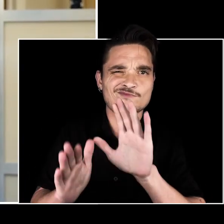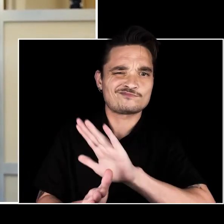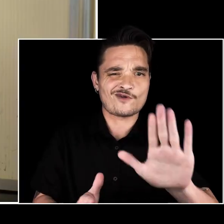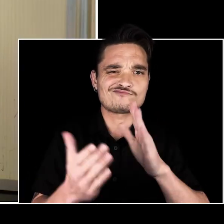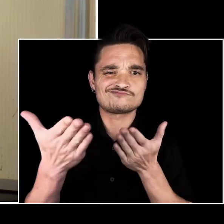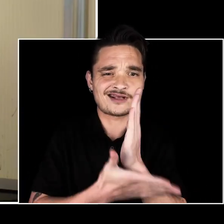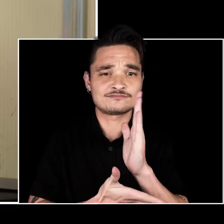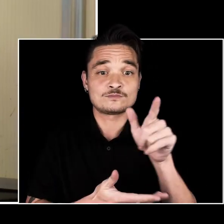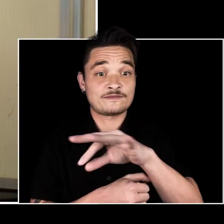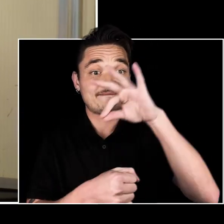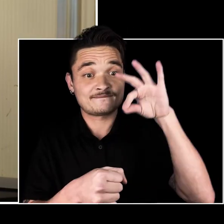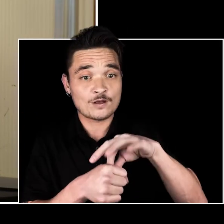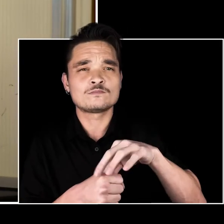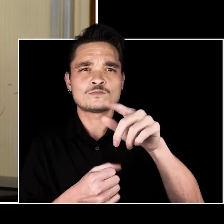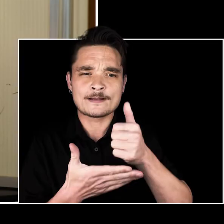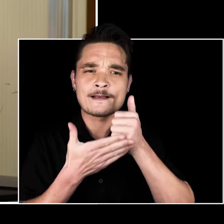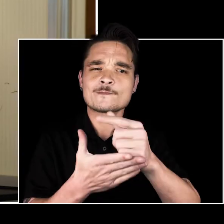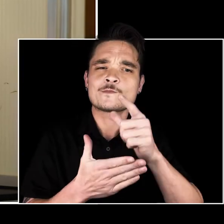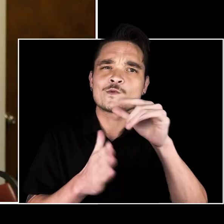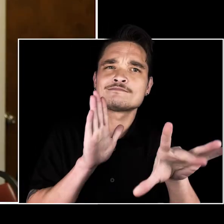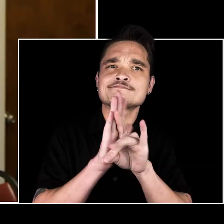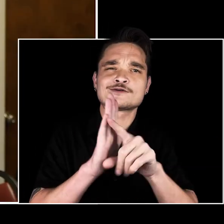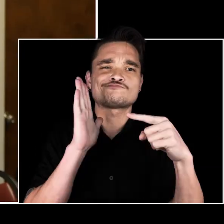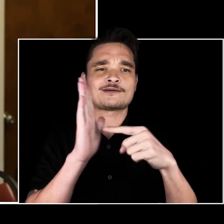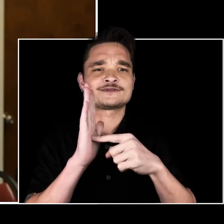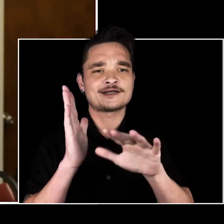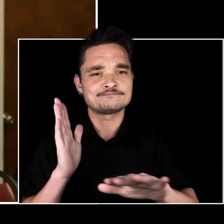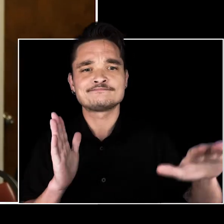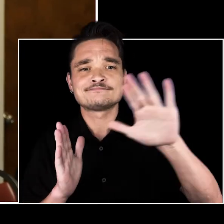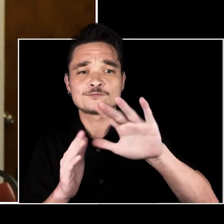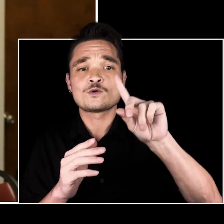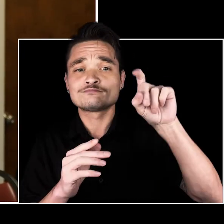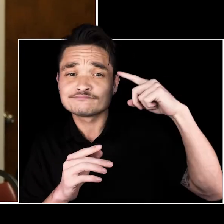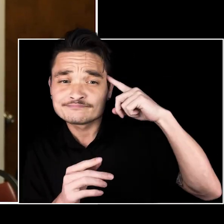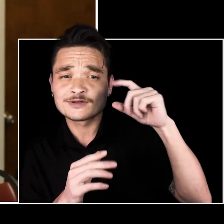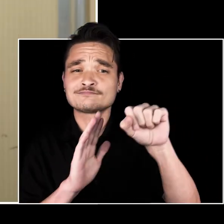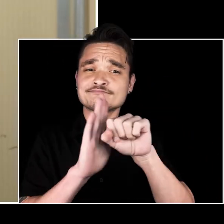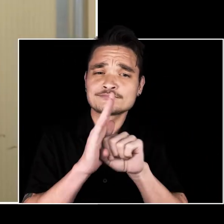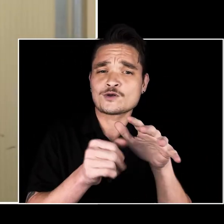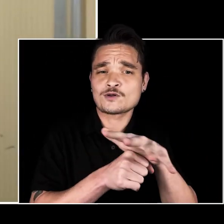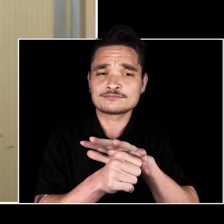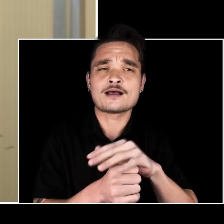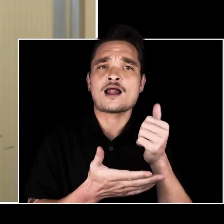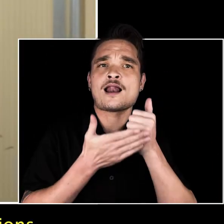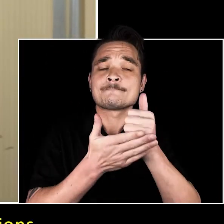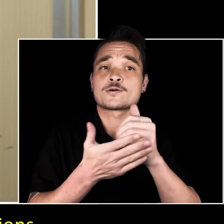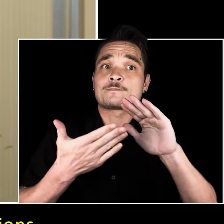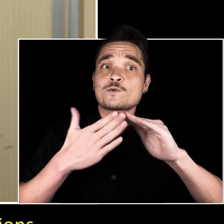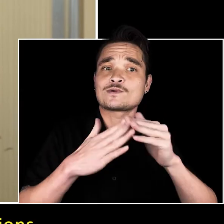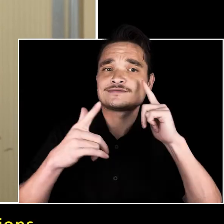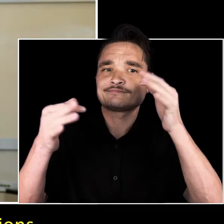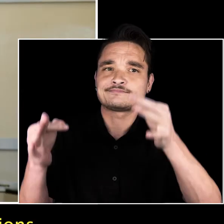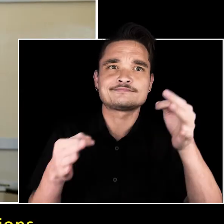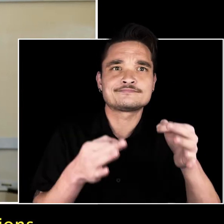in our Constitution. By voting, you help choose who represents you in your local, state, and federal government, and you